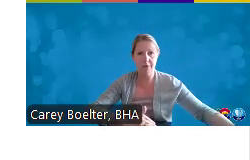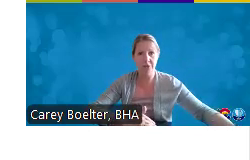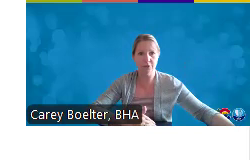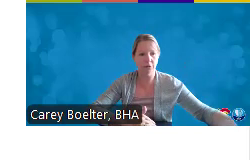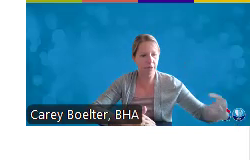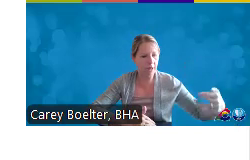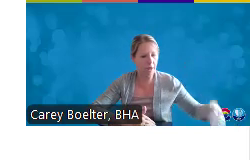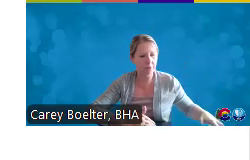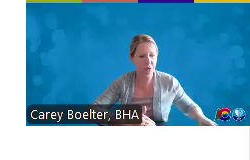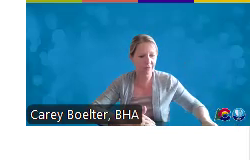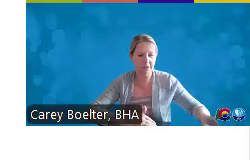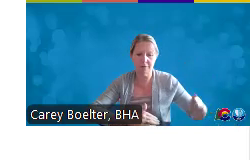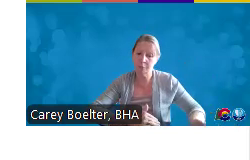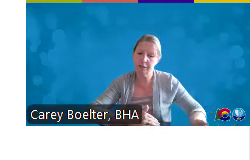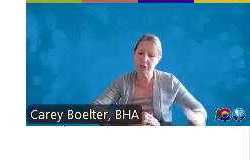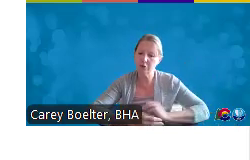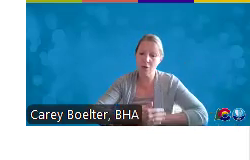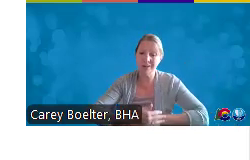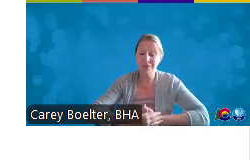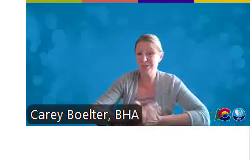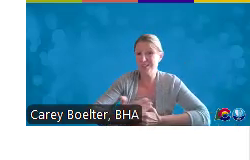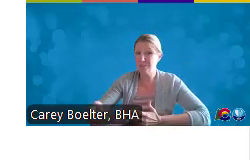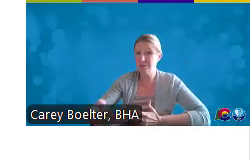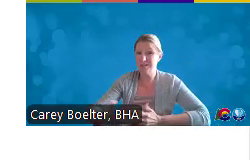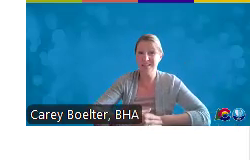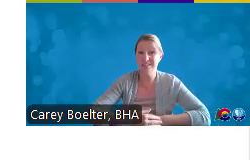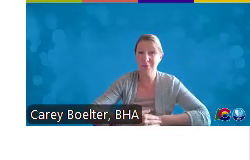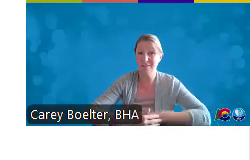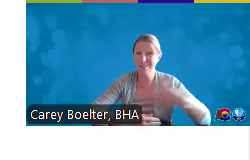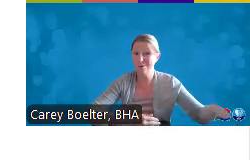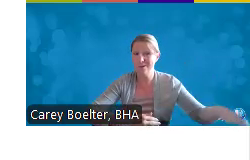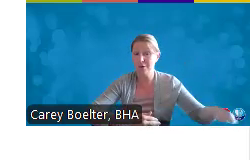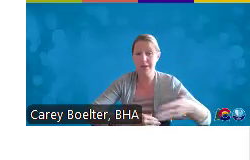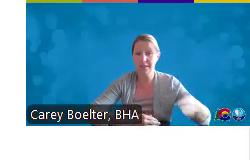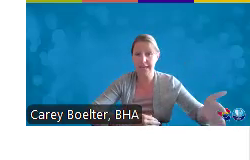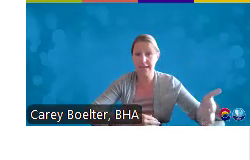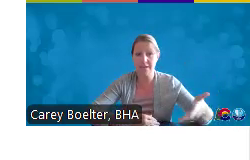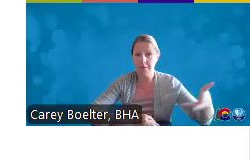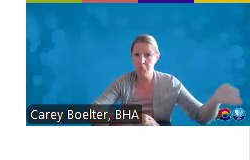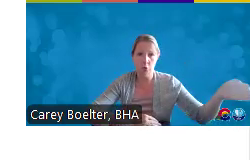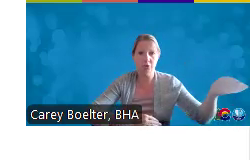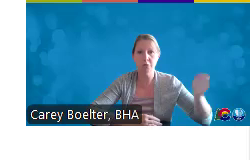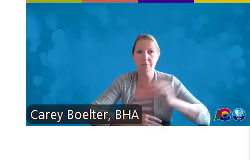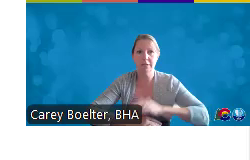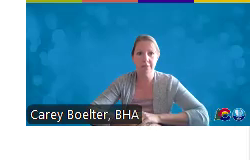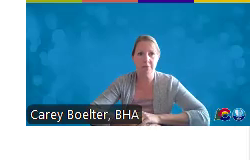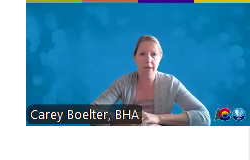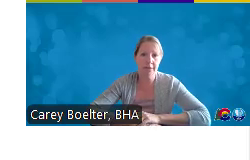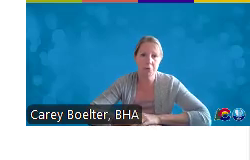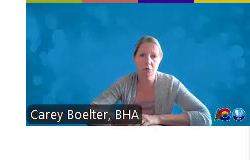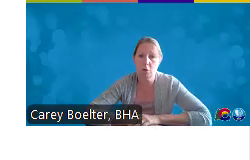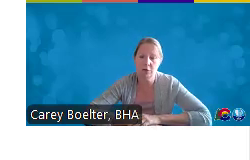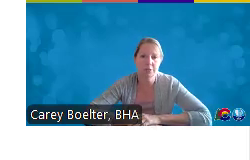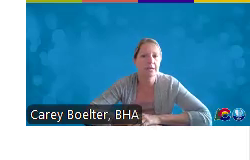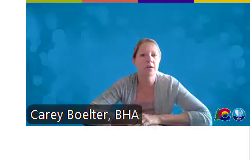crisis professional certificate of completion, or if you're just interested in some of these, you can go in and take 1 or 2 of these if you'd